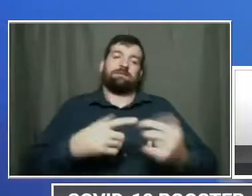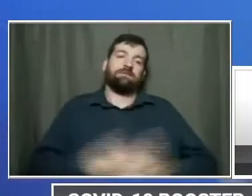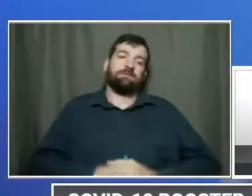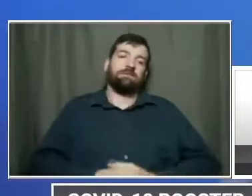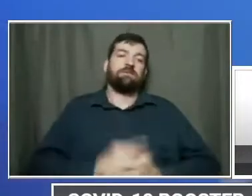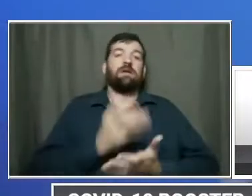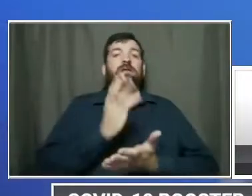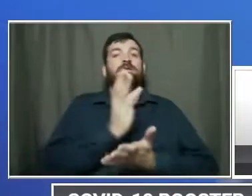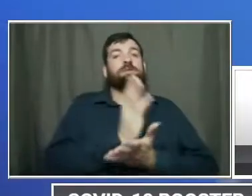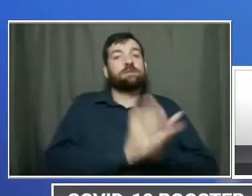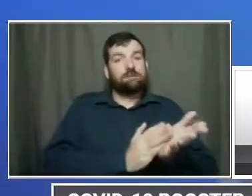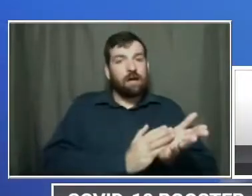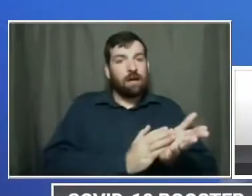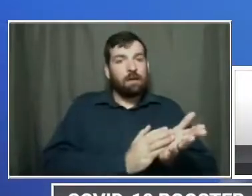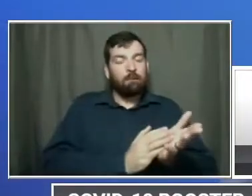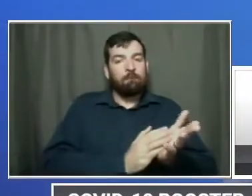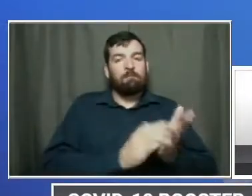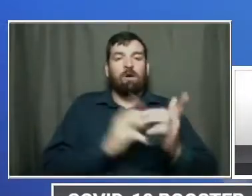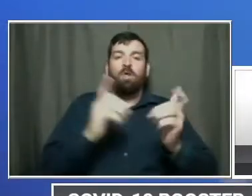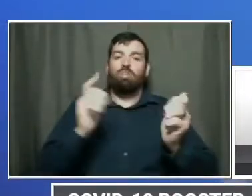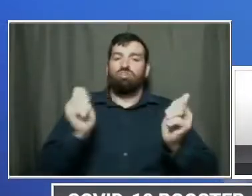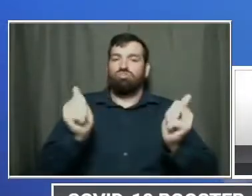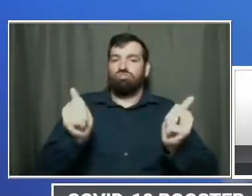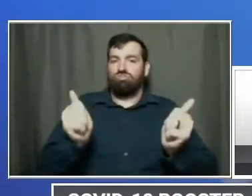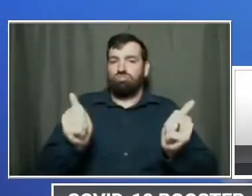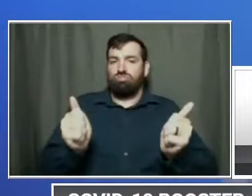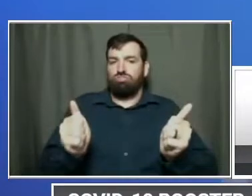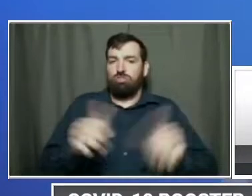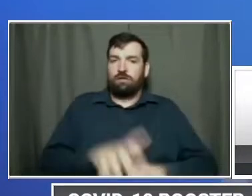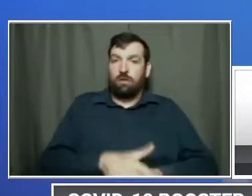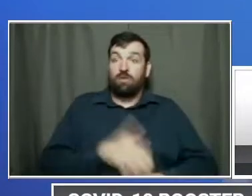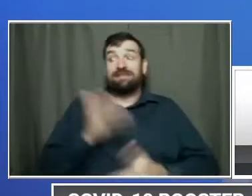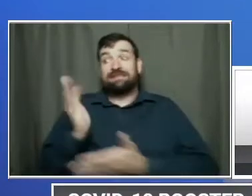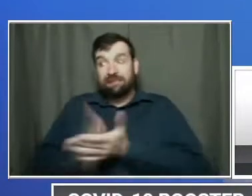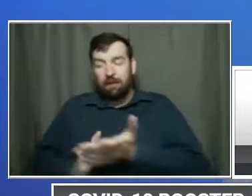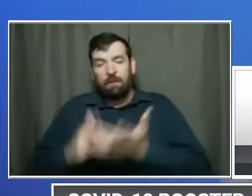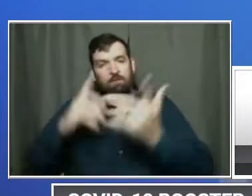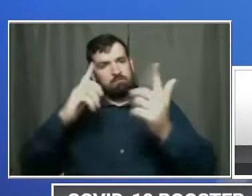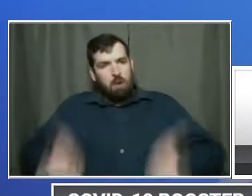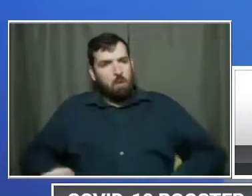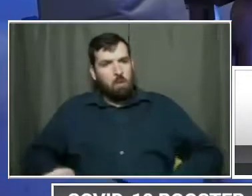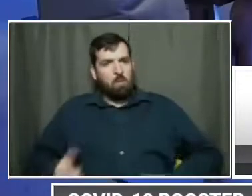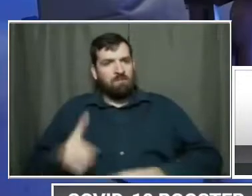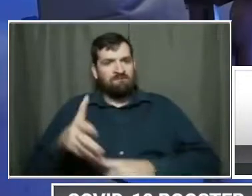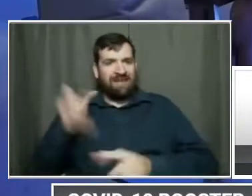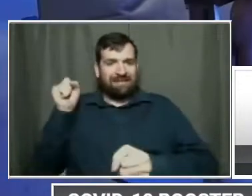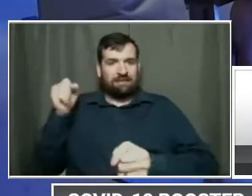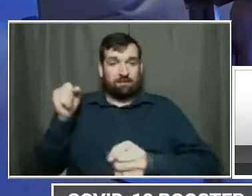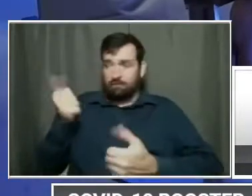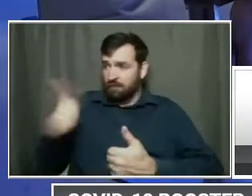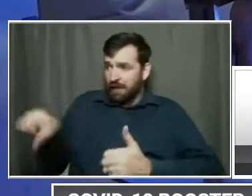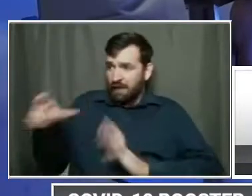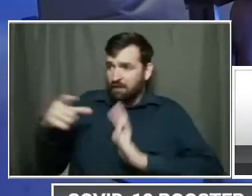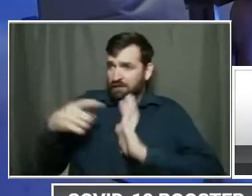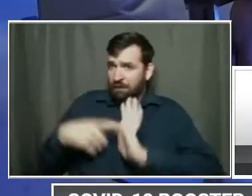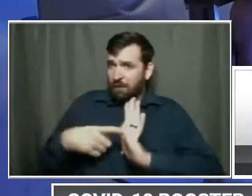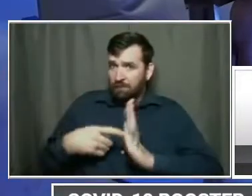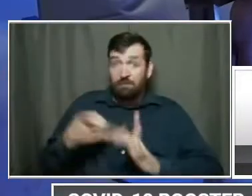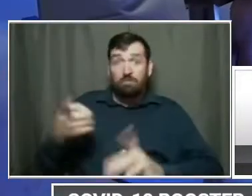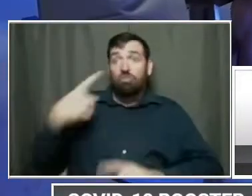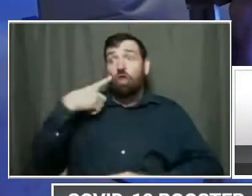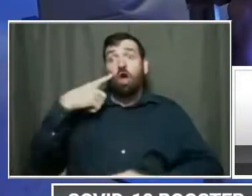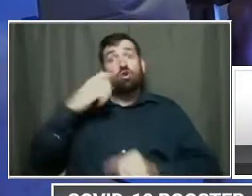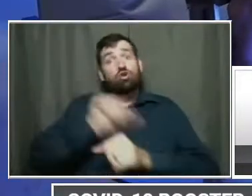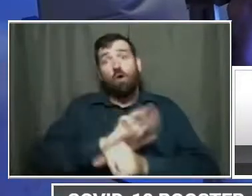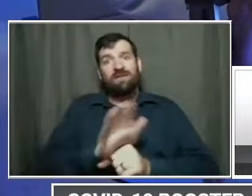disease progress very slowly, other diseses progress very rapidly. So Erron, did you have any signs, symptoms? You thought you had COVID. You're like, I don't feel great.